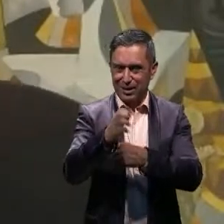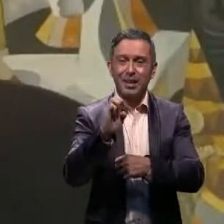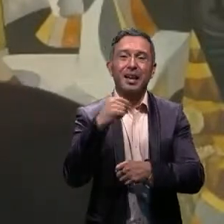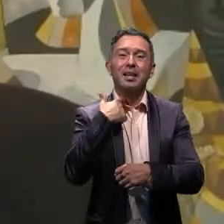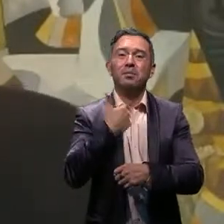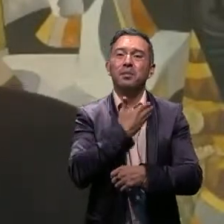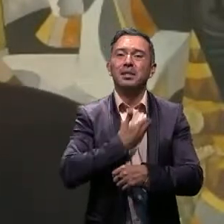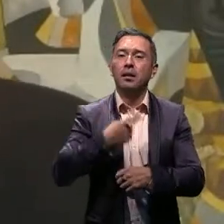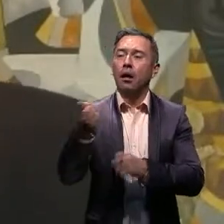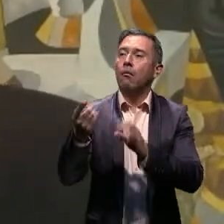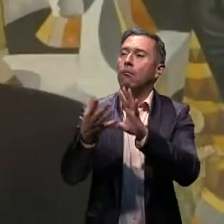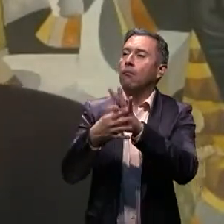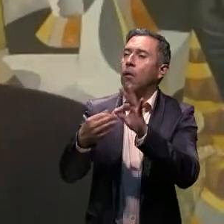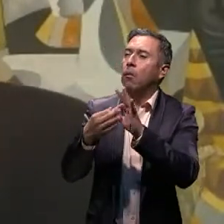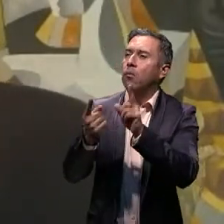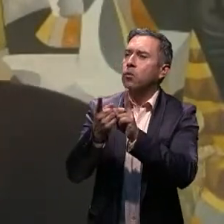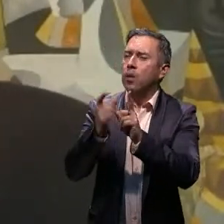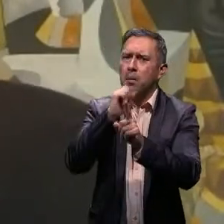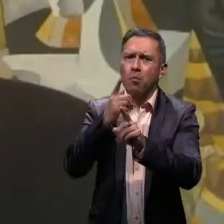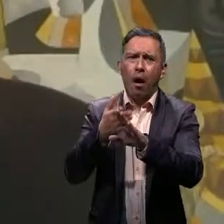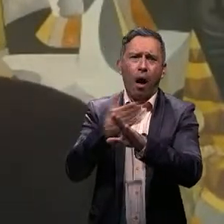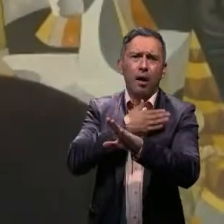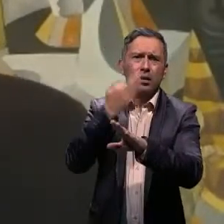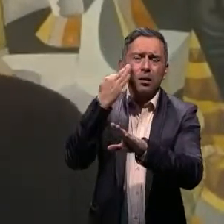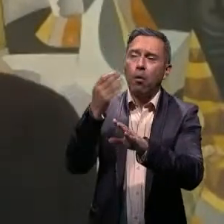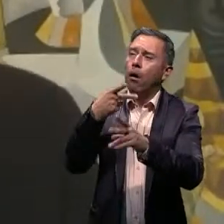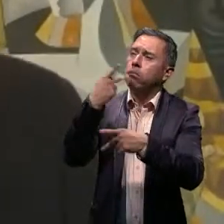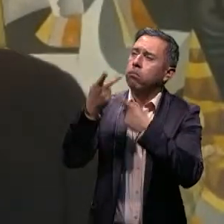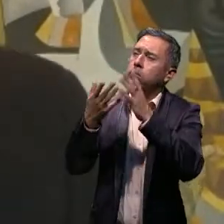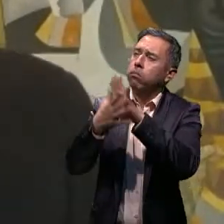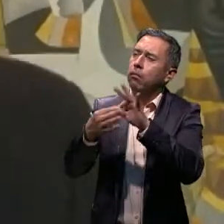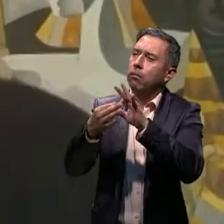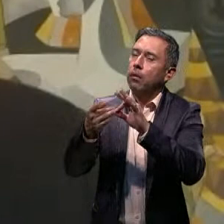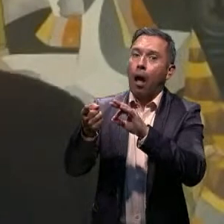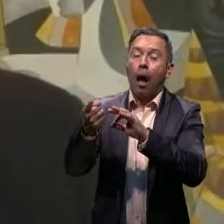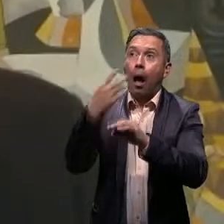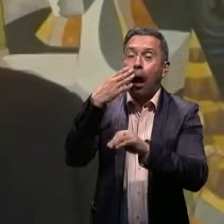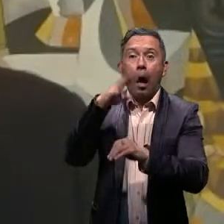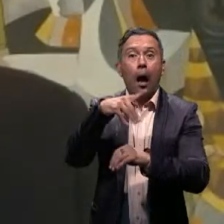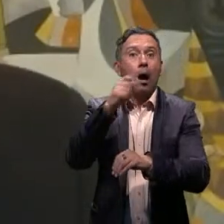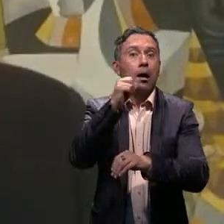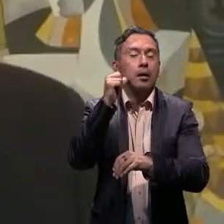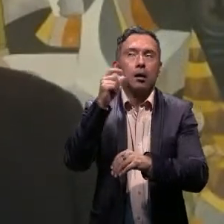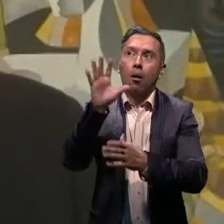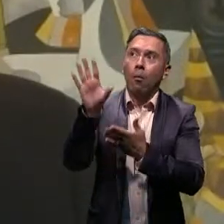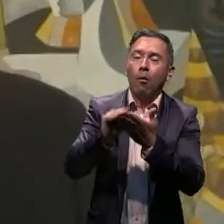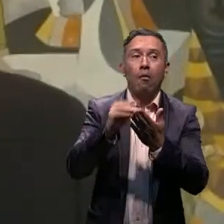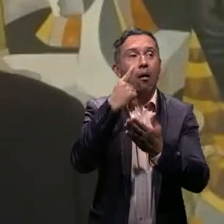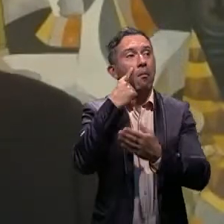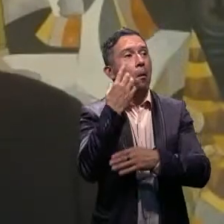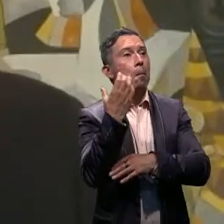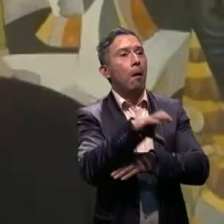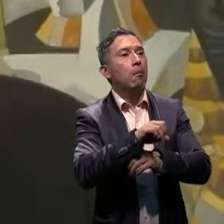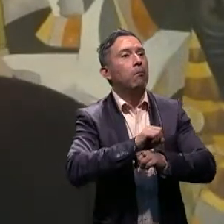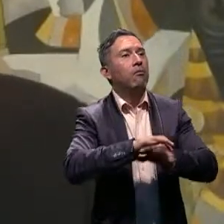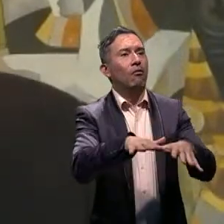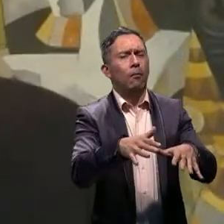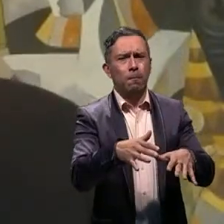of a former president that were declarations that were made previously. That's not a current news.